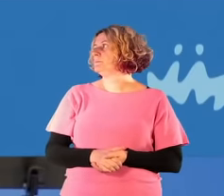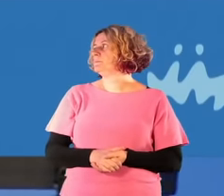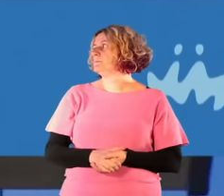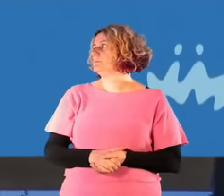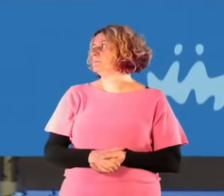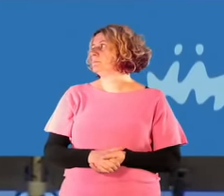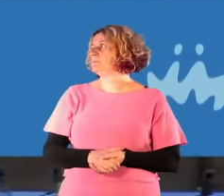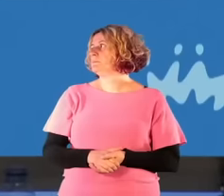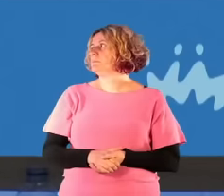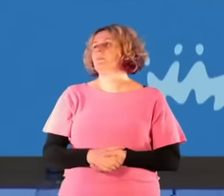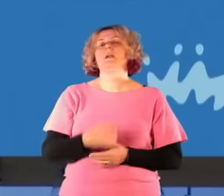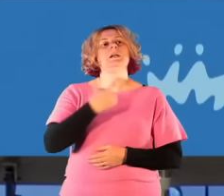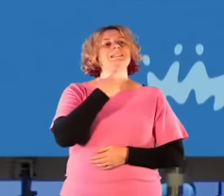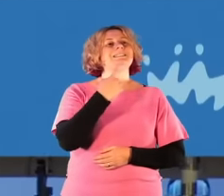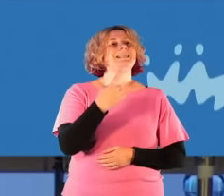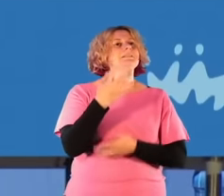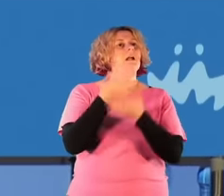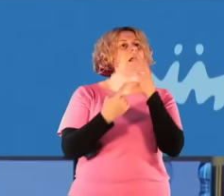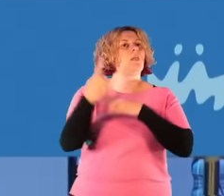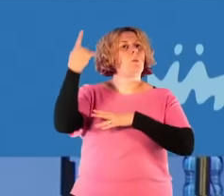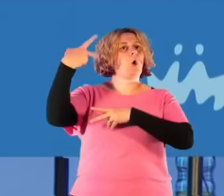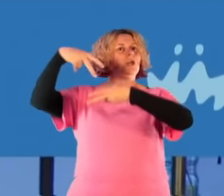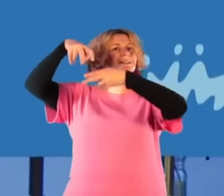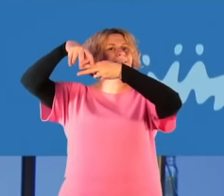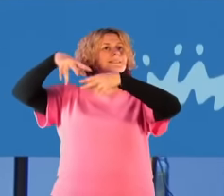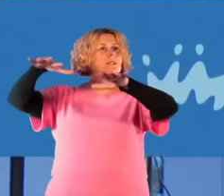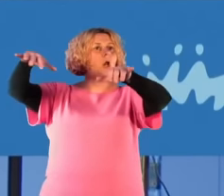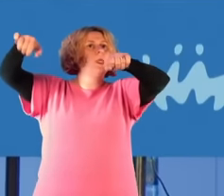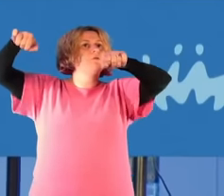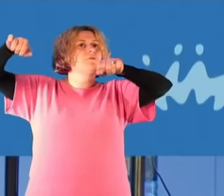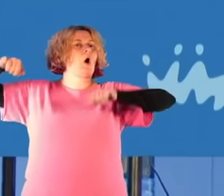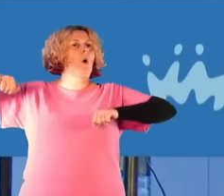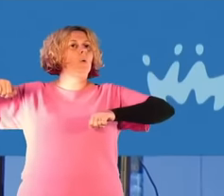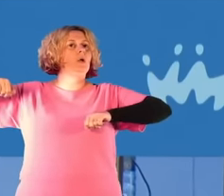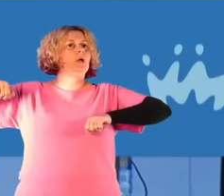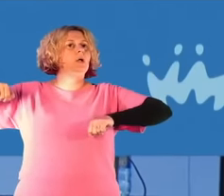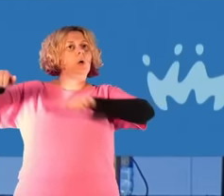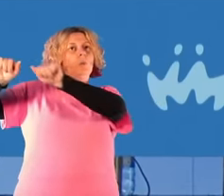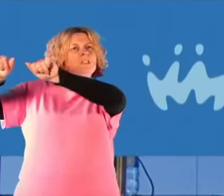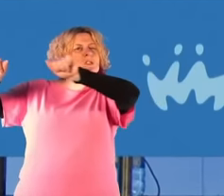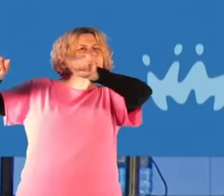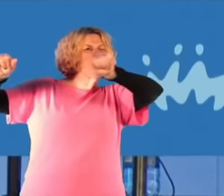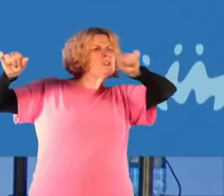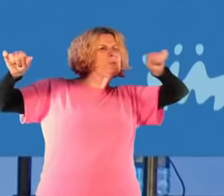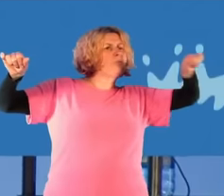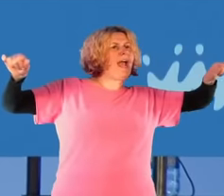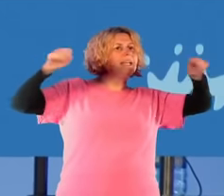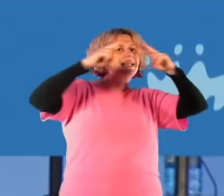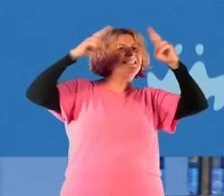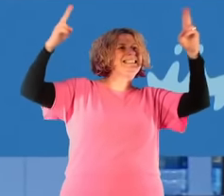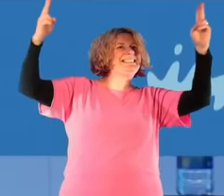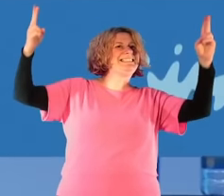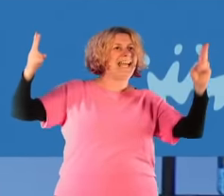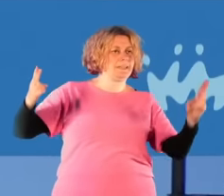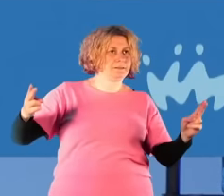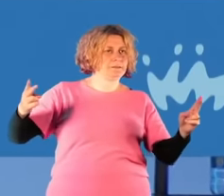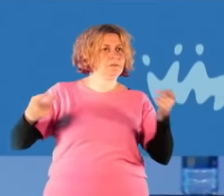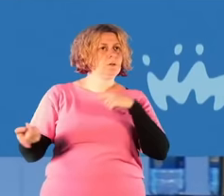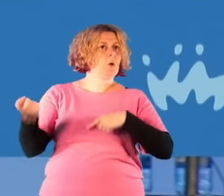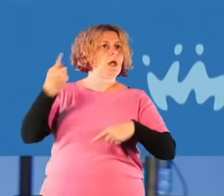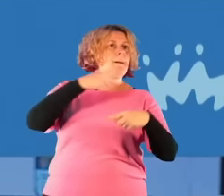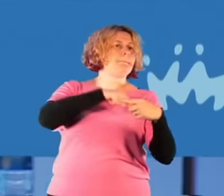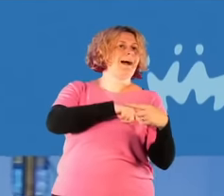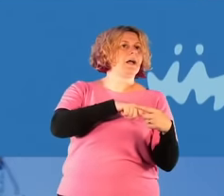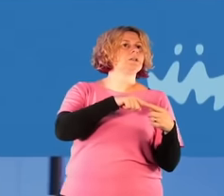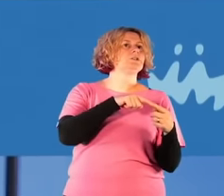will spread his tent over them. Story of Ruth and Boaz. She goes to Boaz and she says, will you spread the